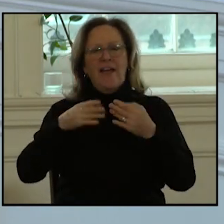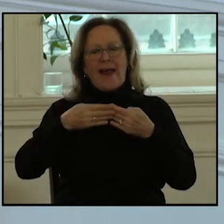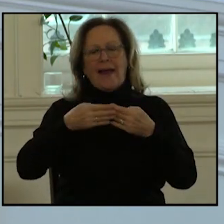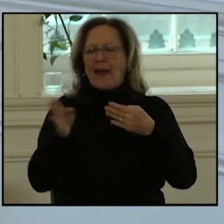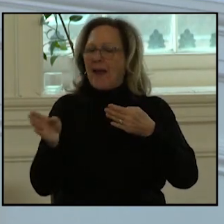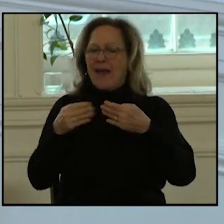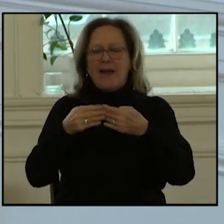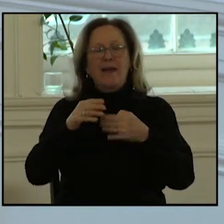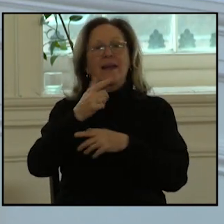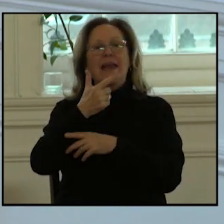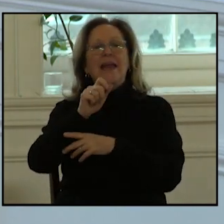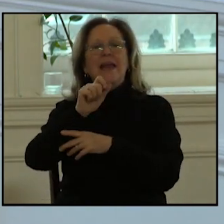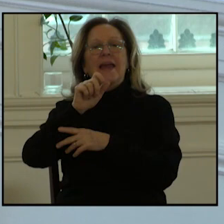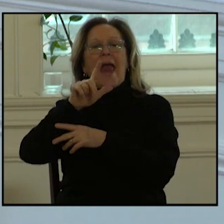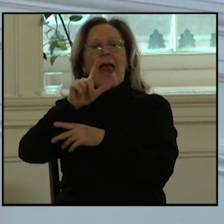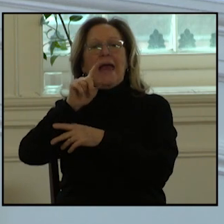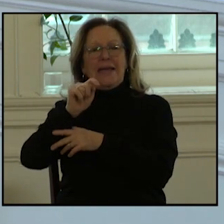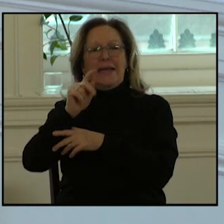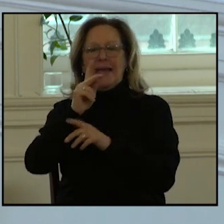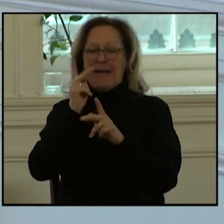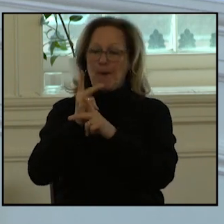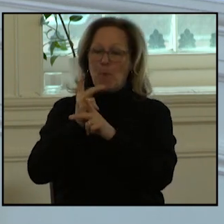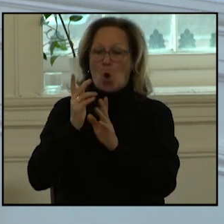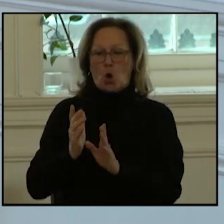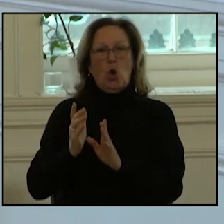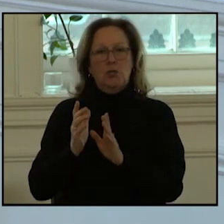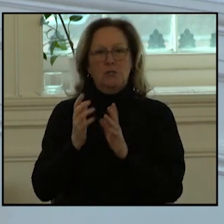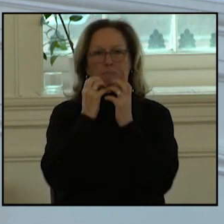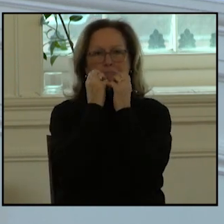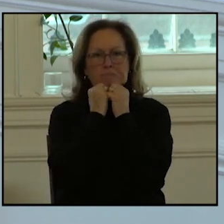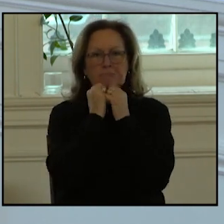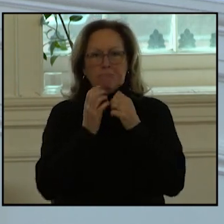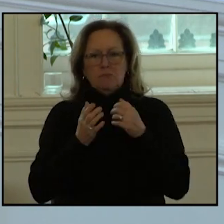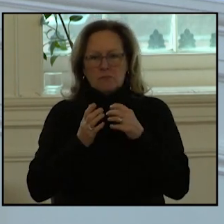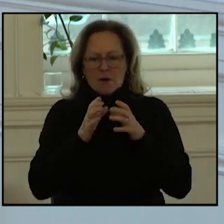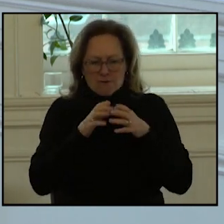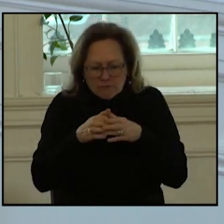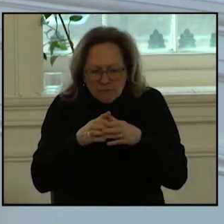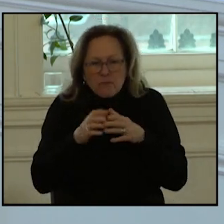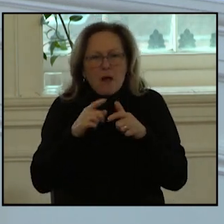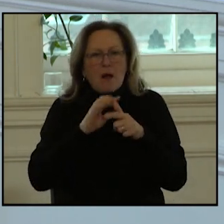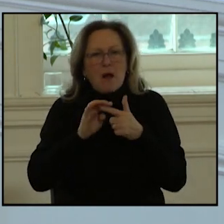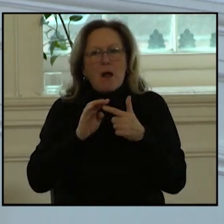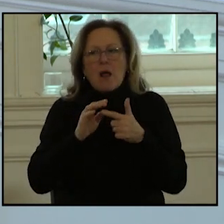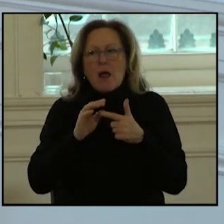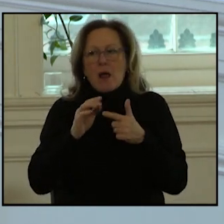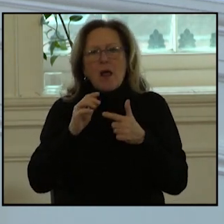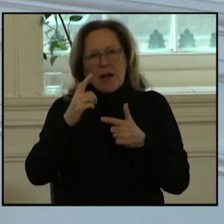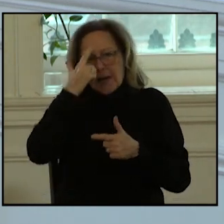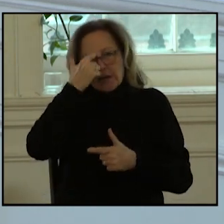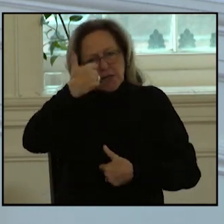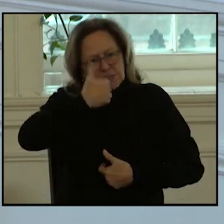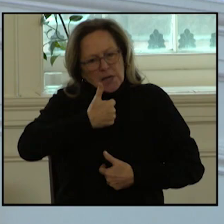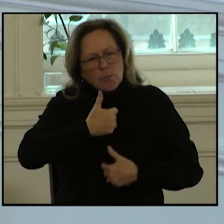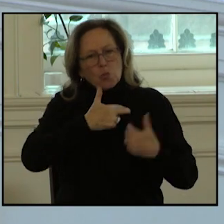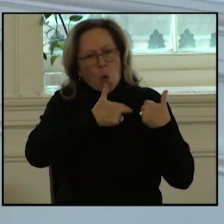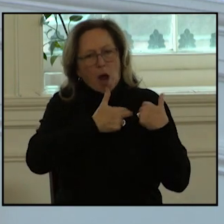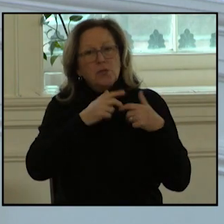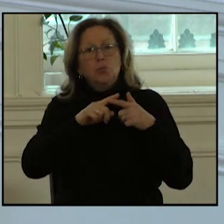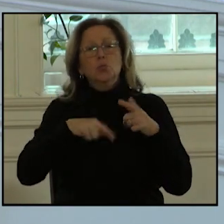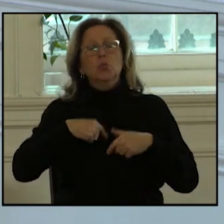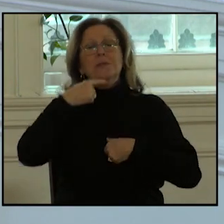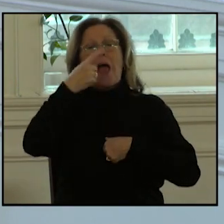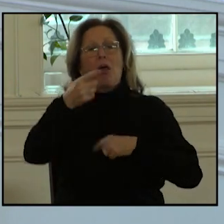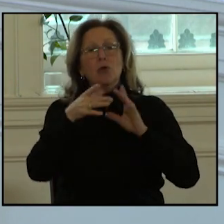that is who we are. We are gatekeepers. And it is up to us to make sure that we are telling these stories correctly. We are making